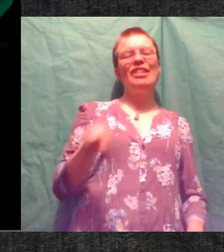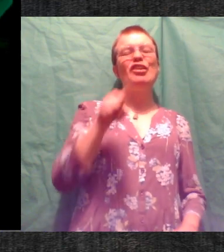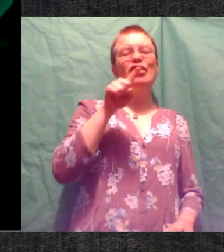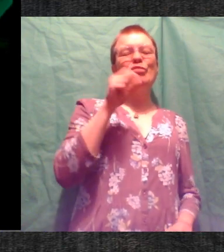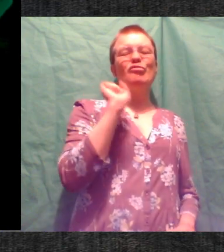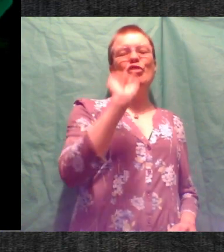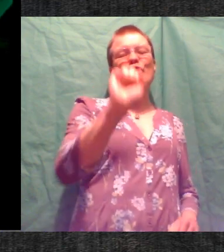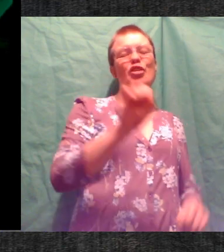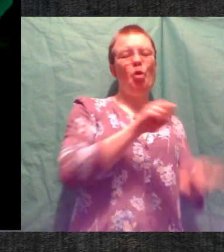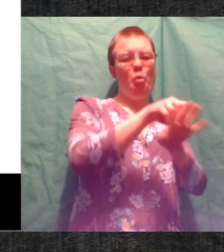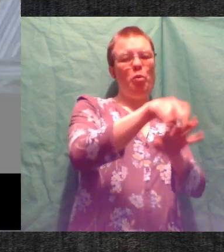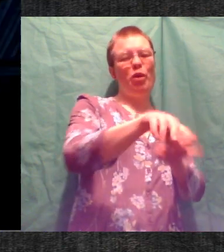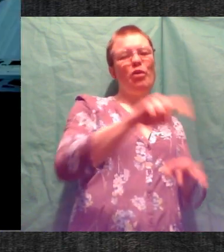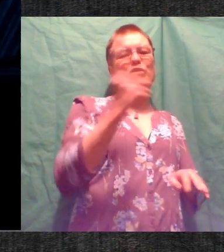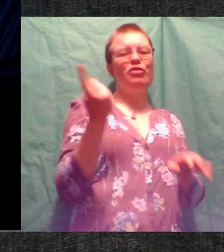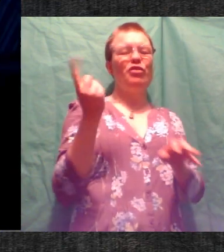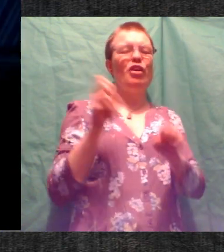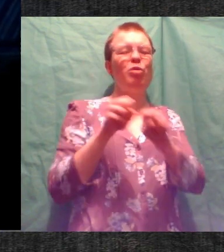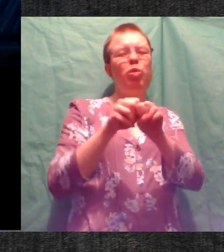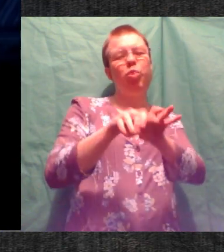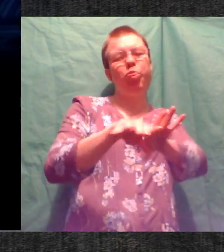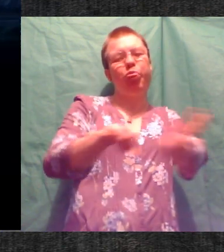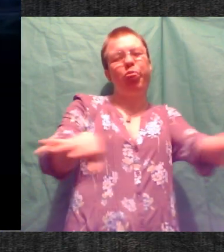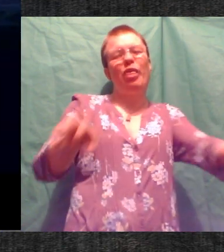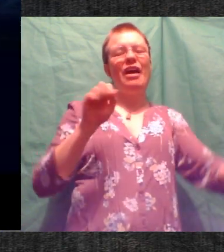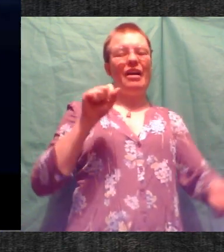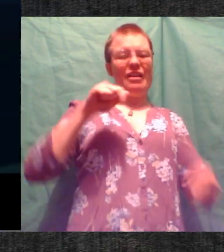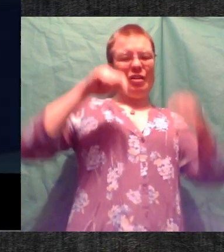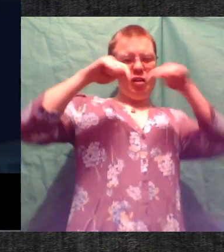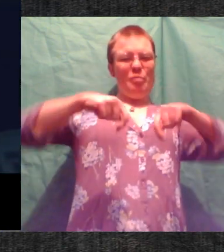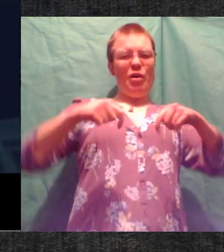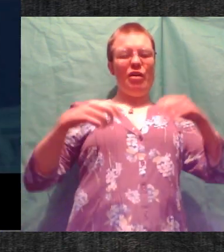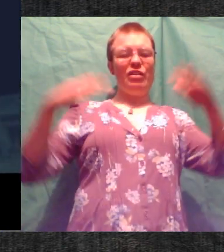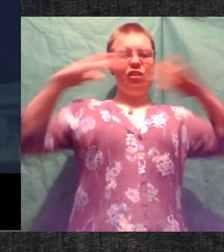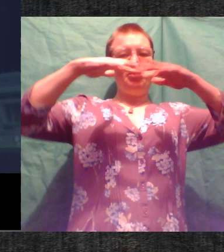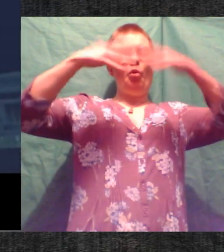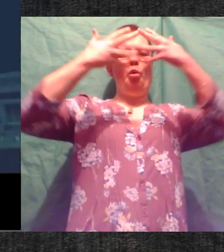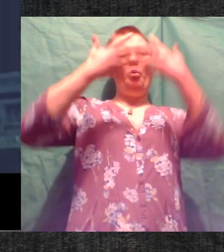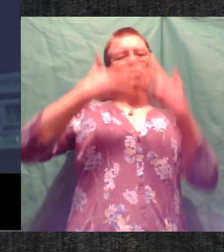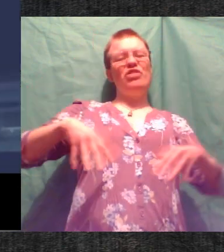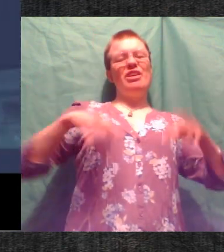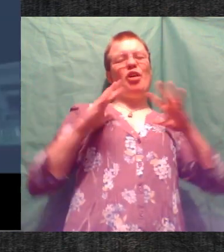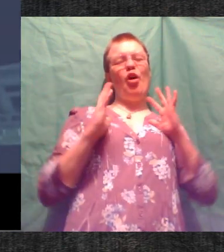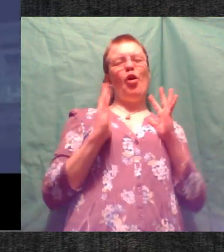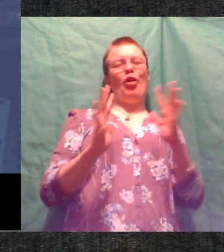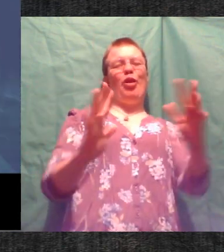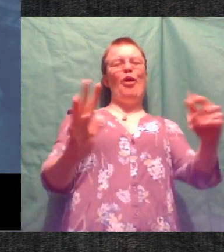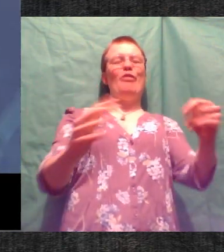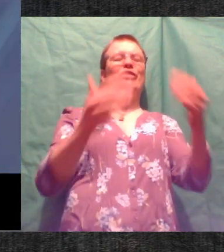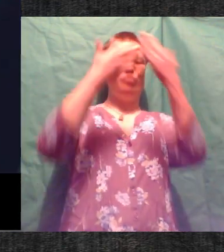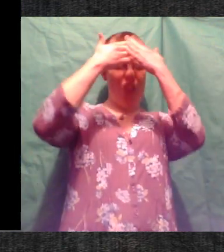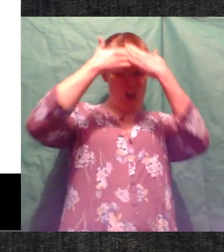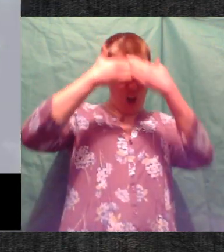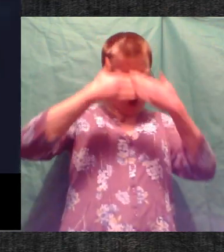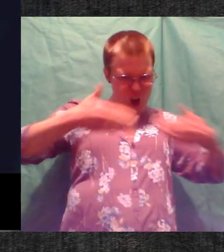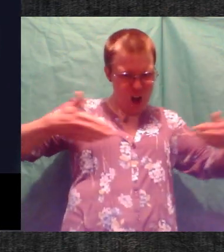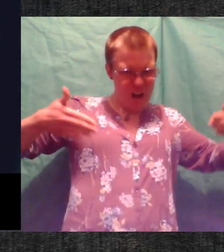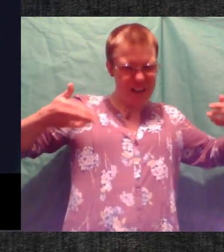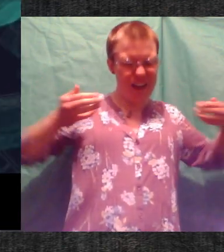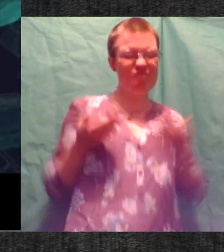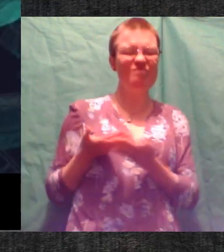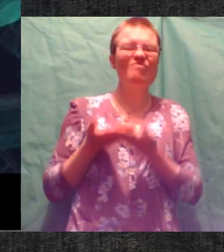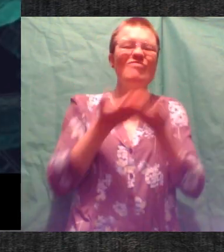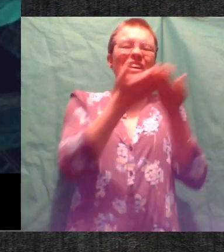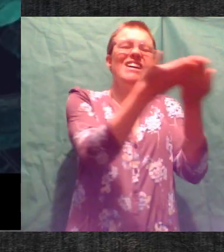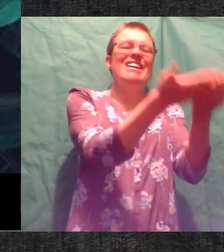Snake! Your blood will be the first to be spilled by this glorious new weapon! Consider it an honor, a